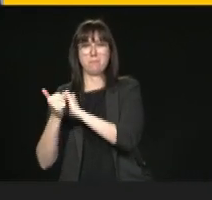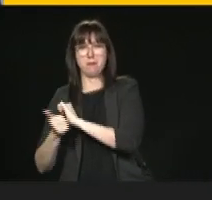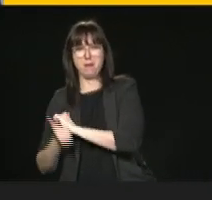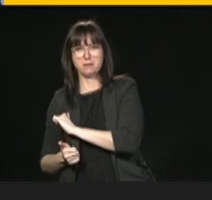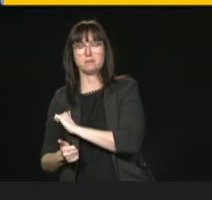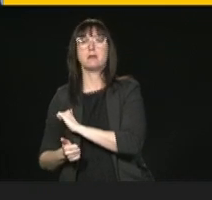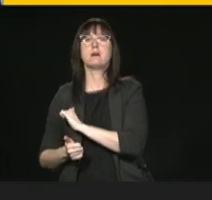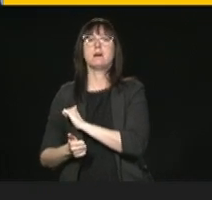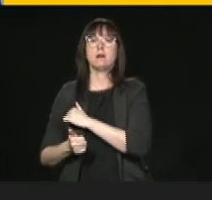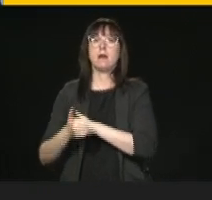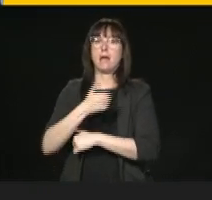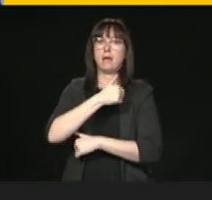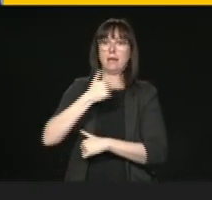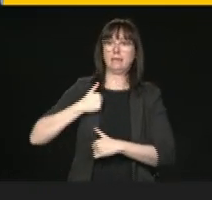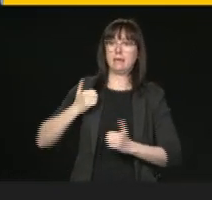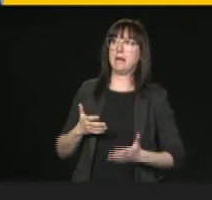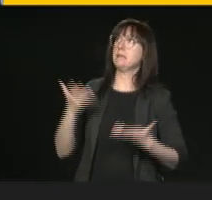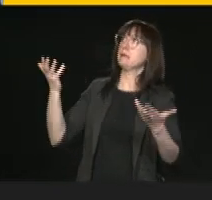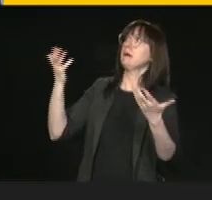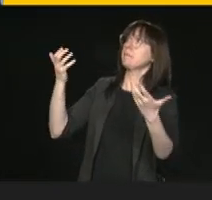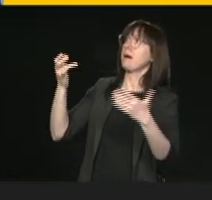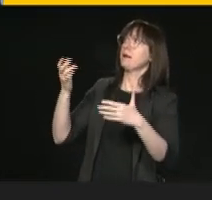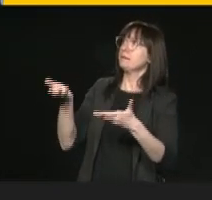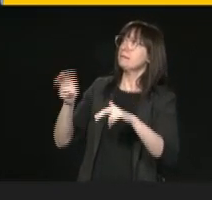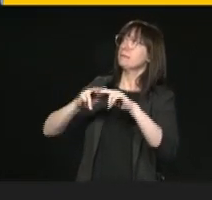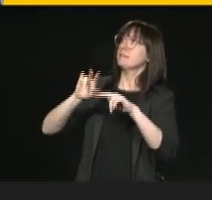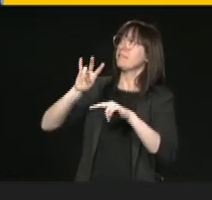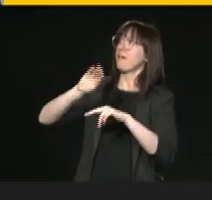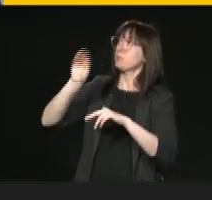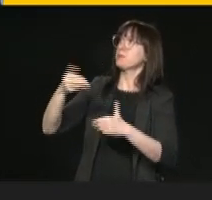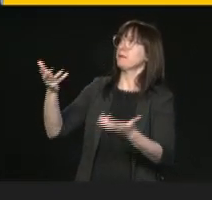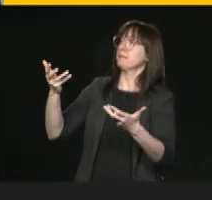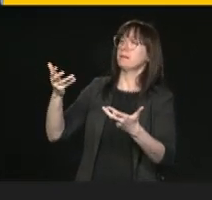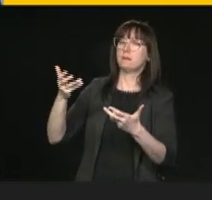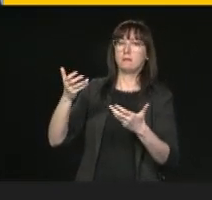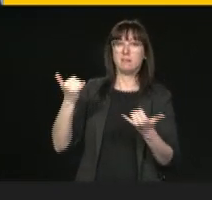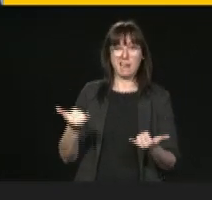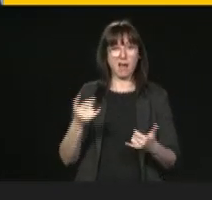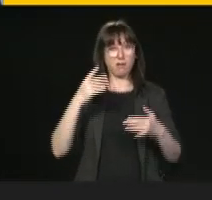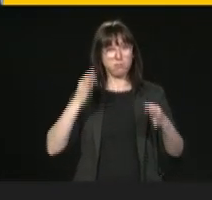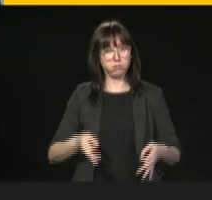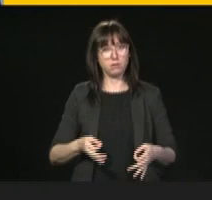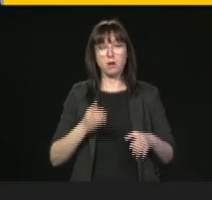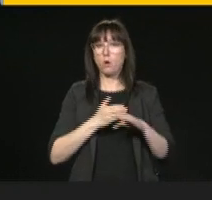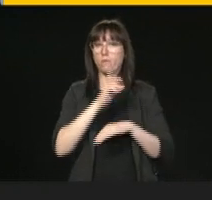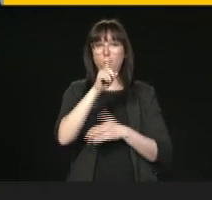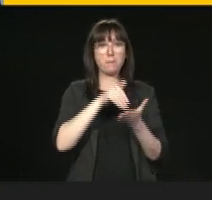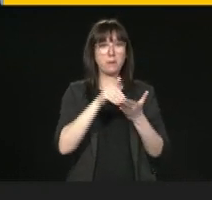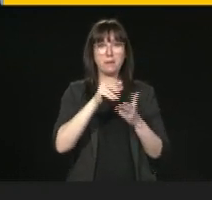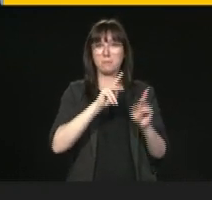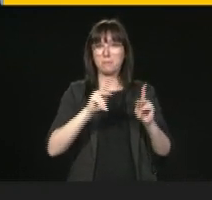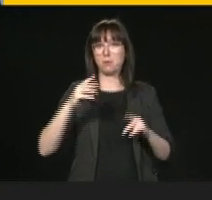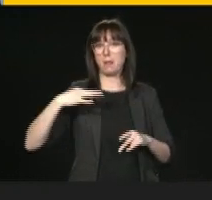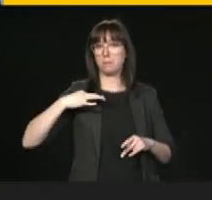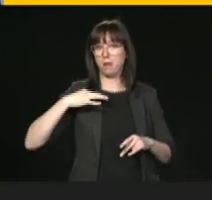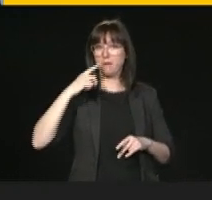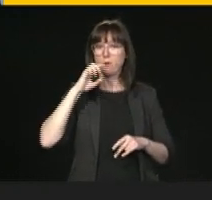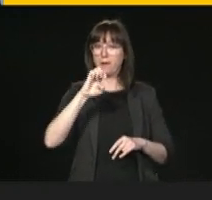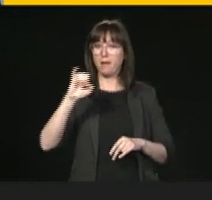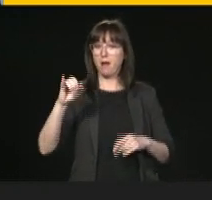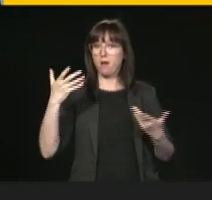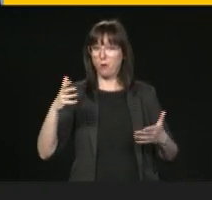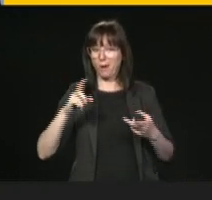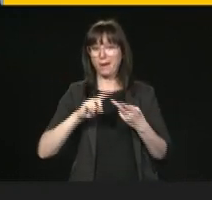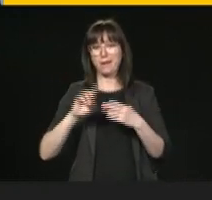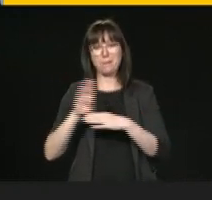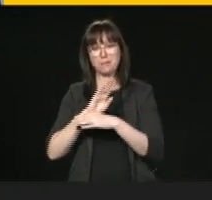75% wage subsidy. More than a million people have already applied for EI. We know that there have been a lot of layoffs. So are businesses now in a tougher situation than